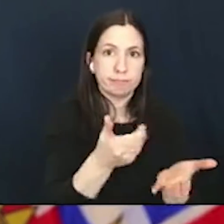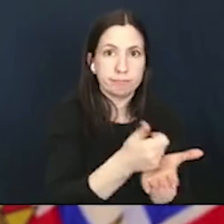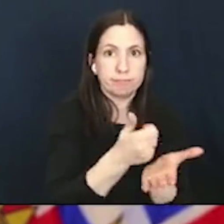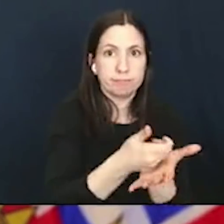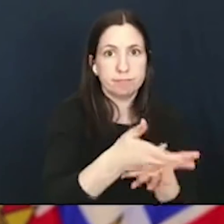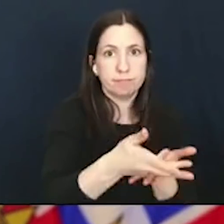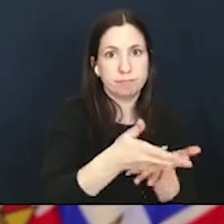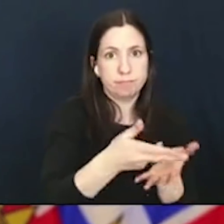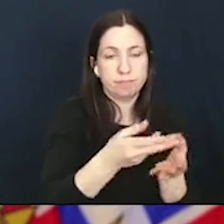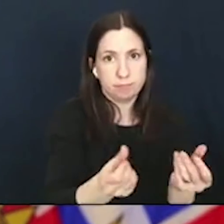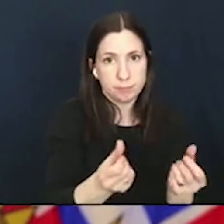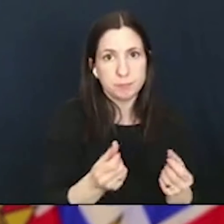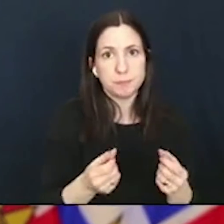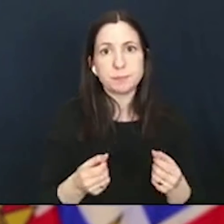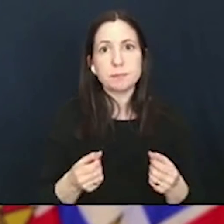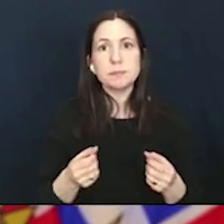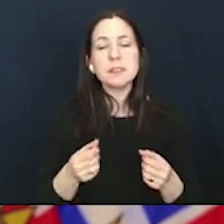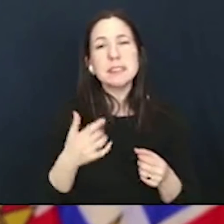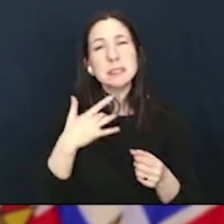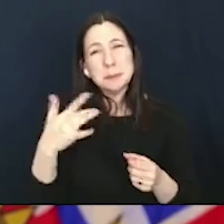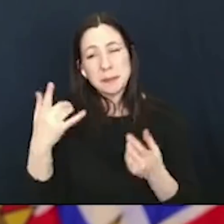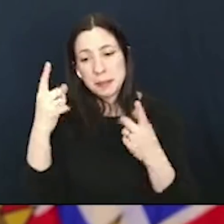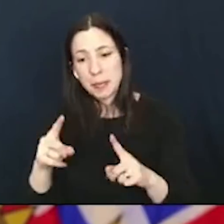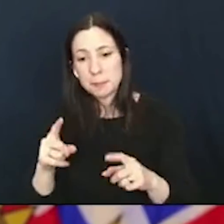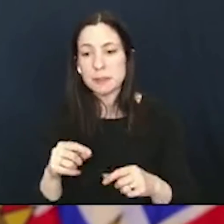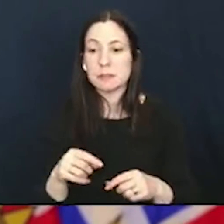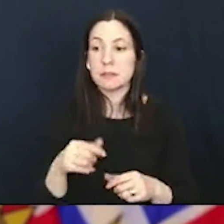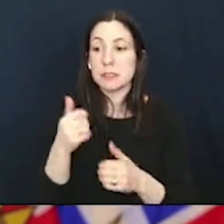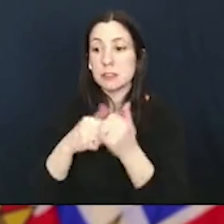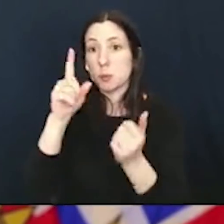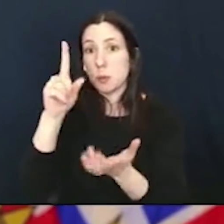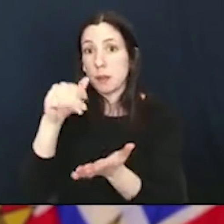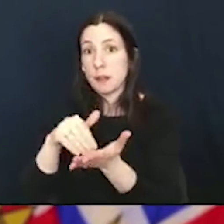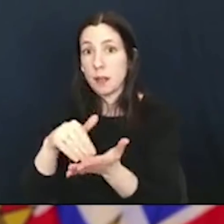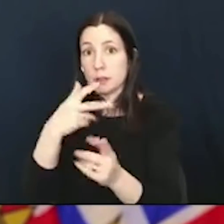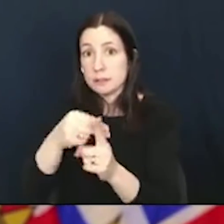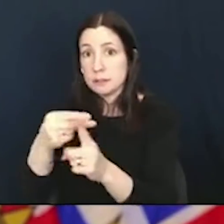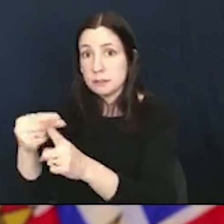doses that have led to these types of reactions.